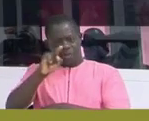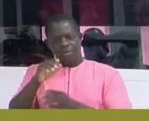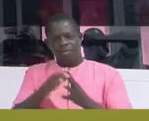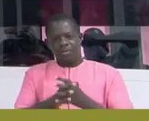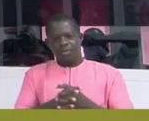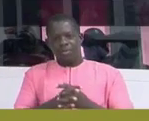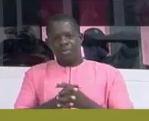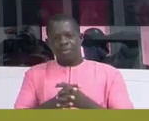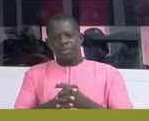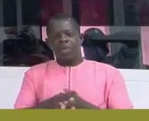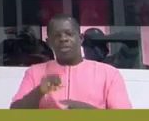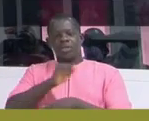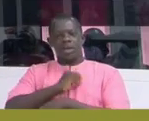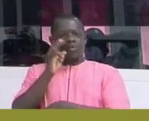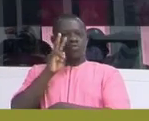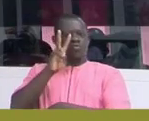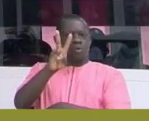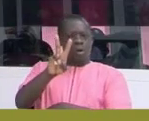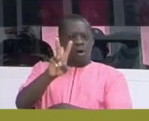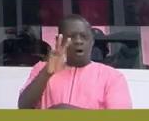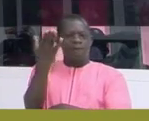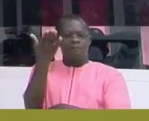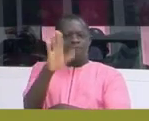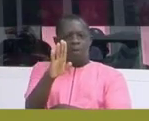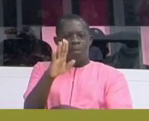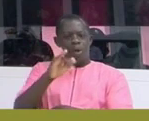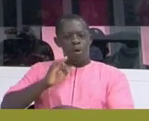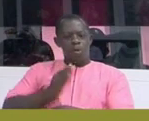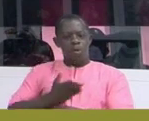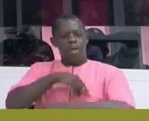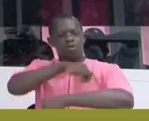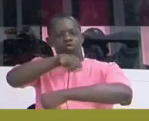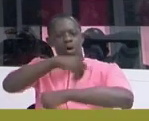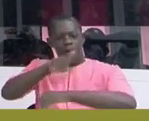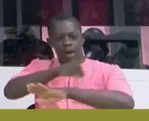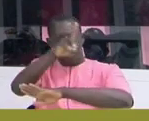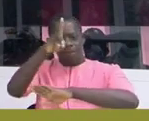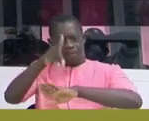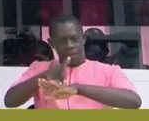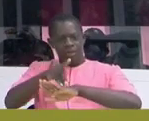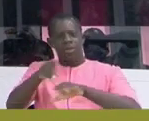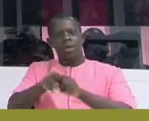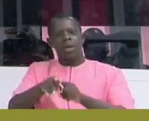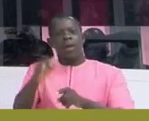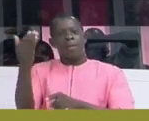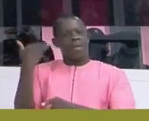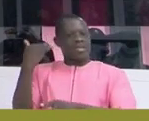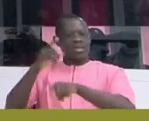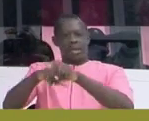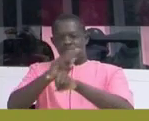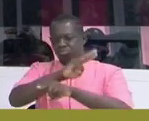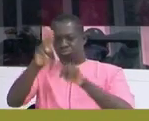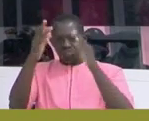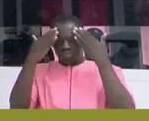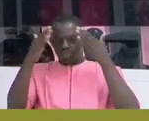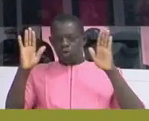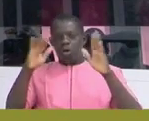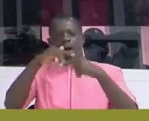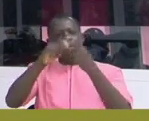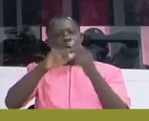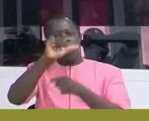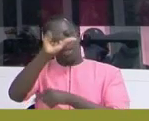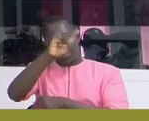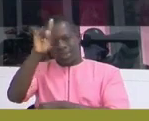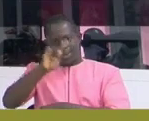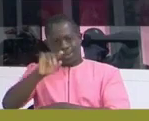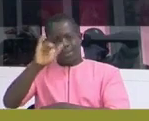as came we saw him coming from where the women were. At that time I did not even know